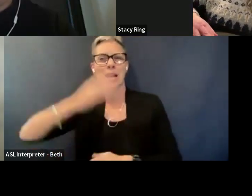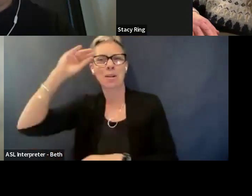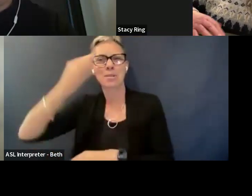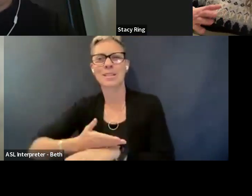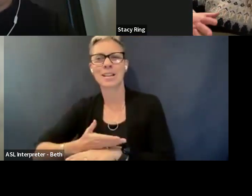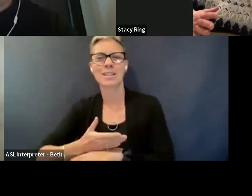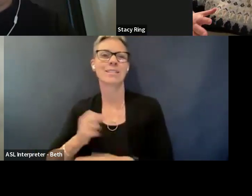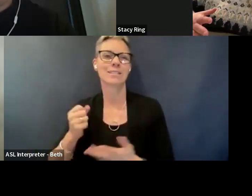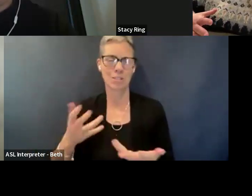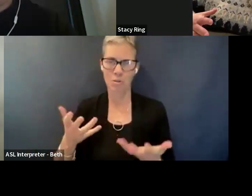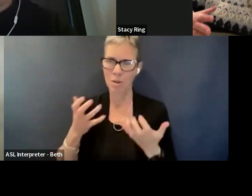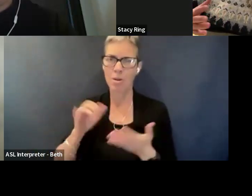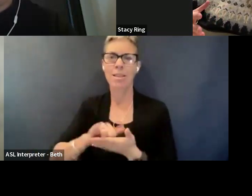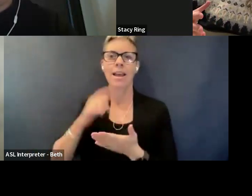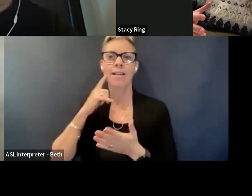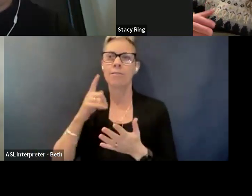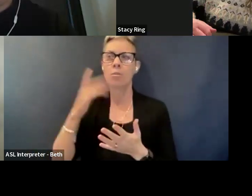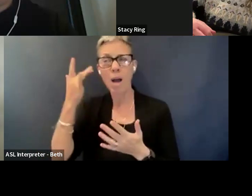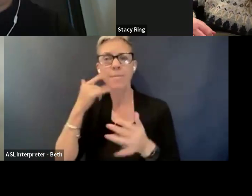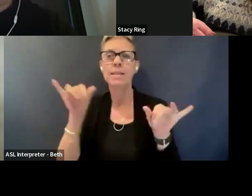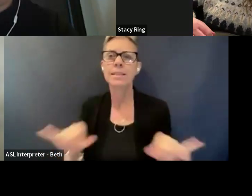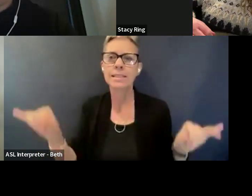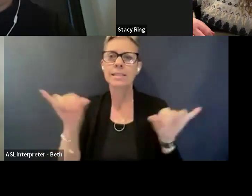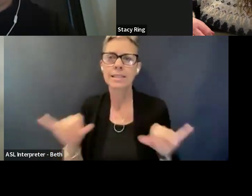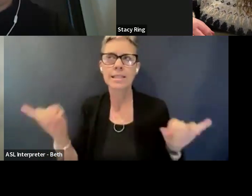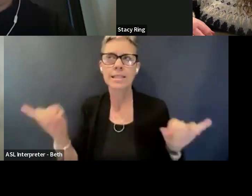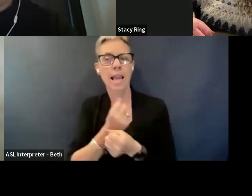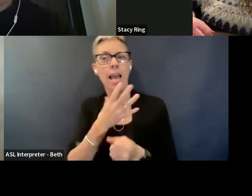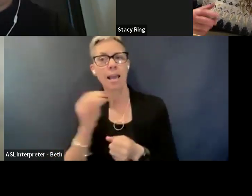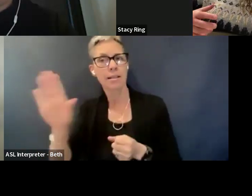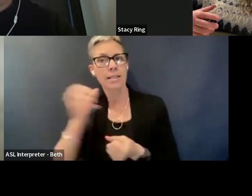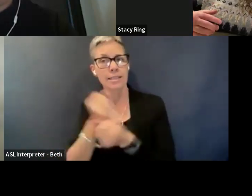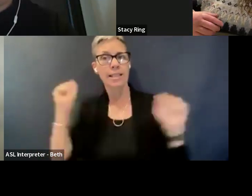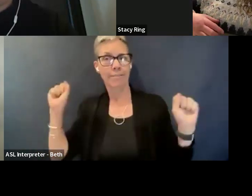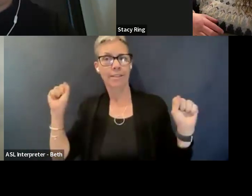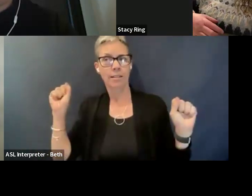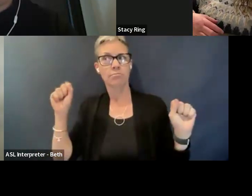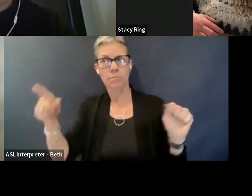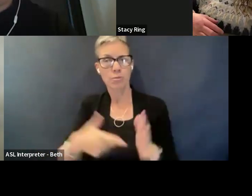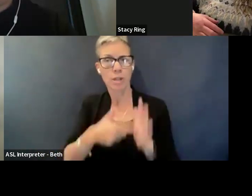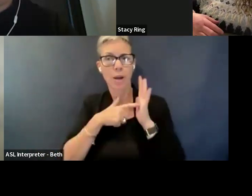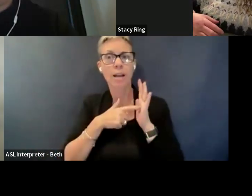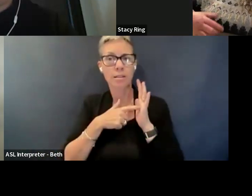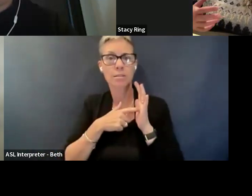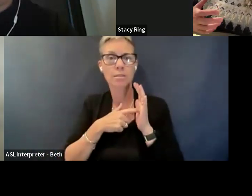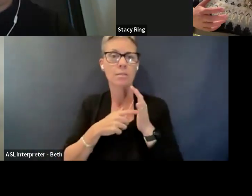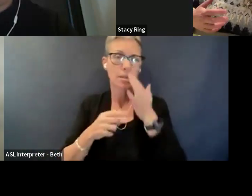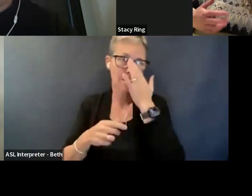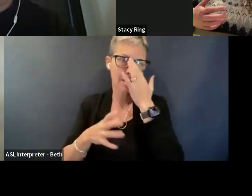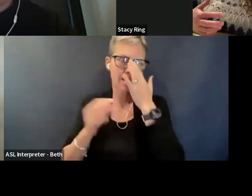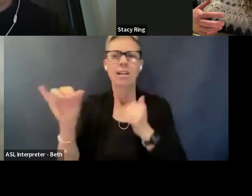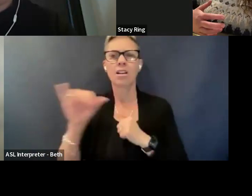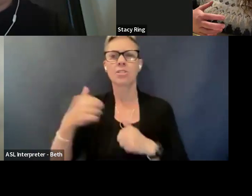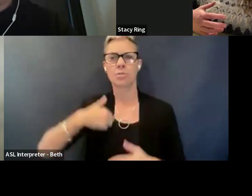So we wanted that for the consistency and safety needs that he requires. And also I know